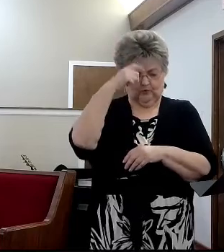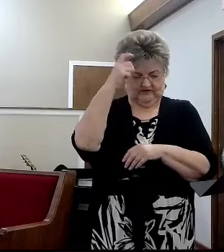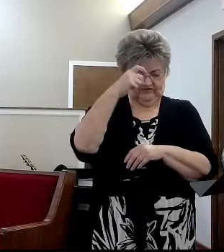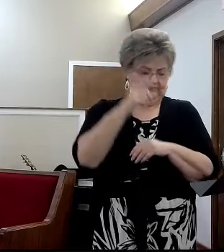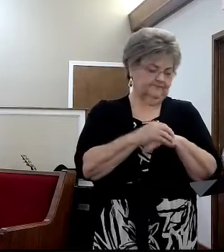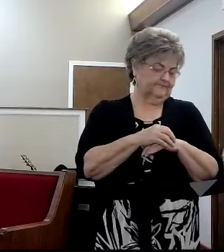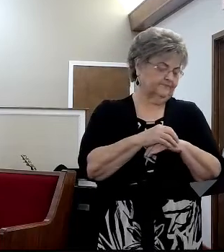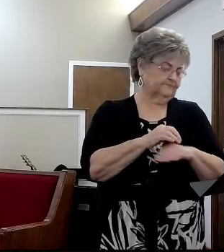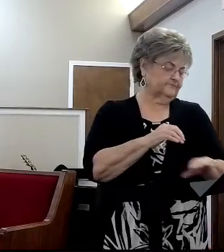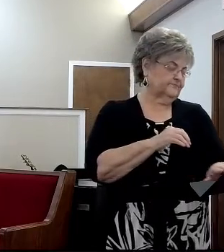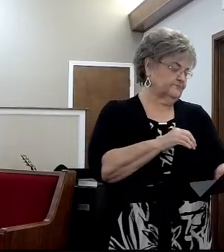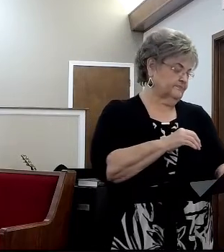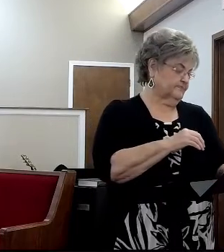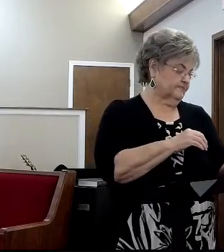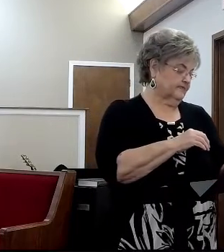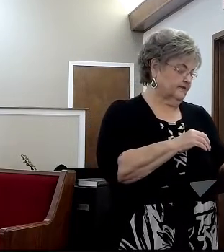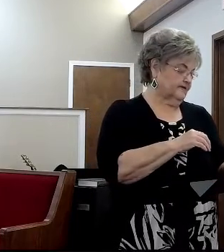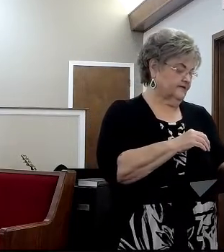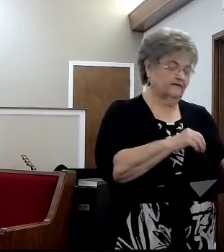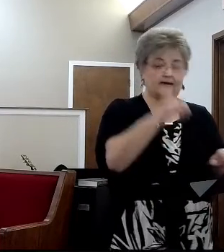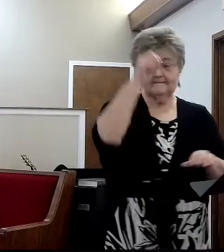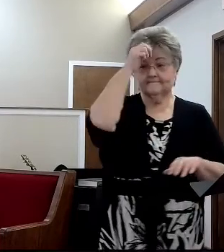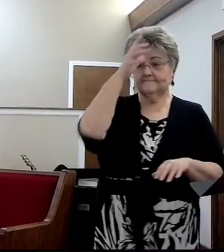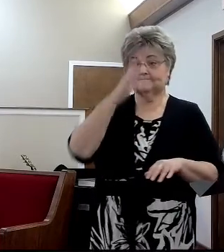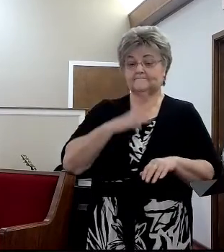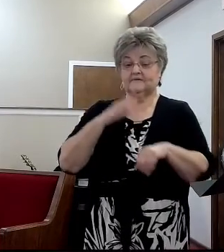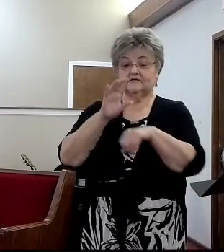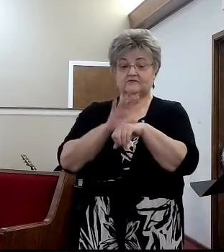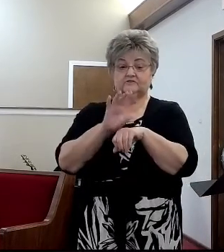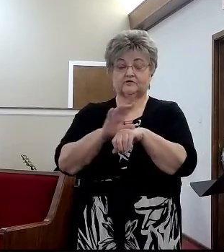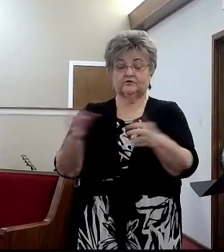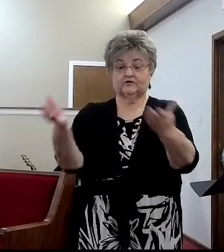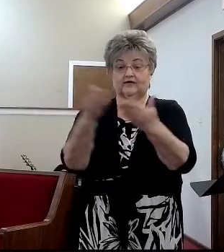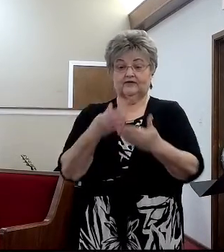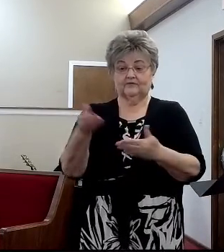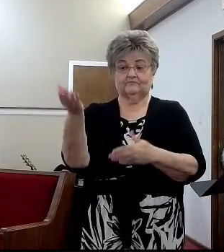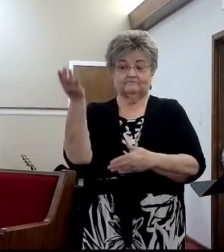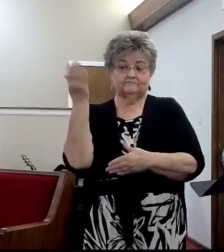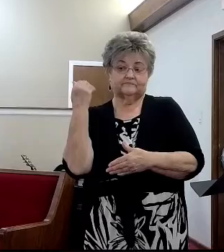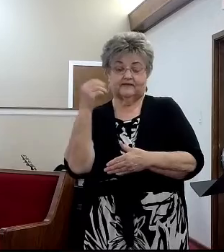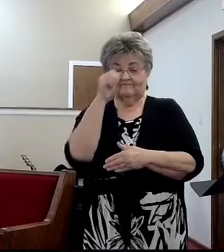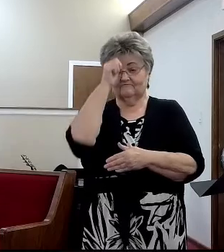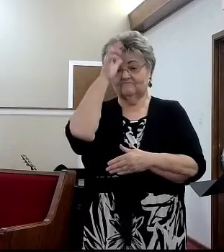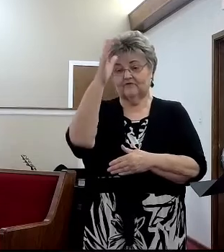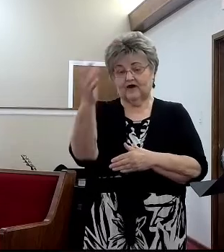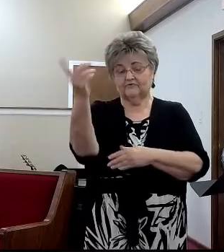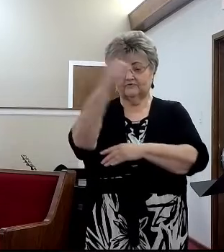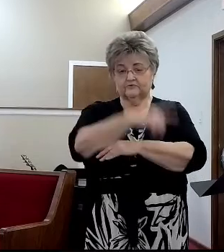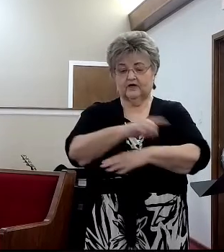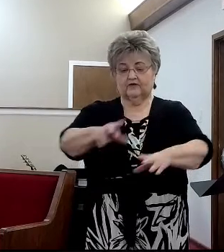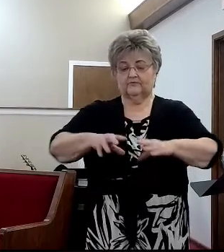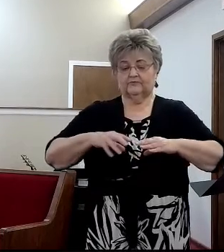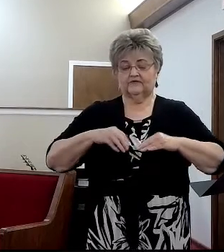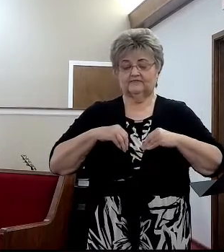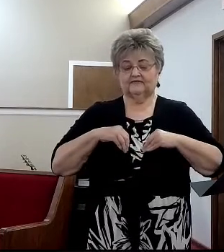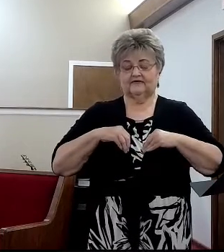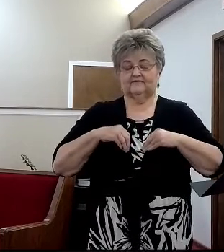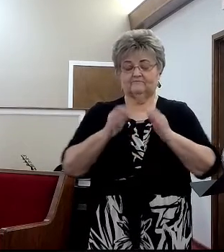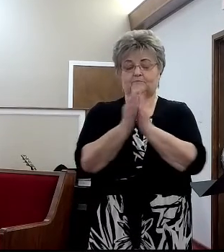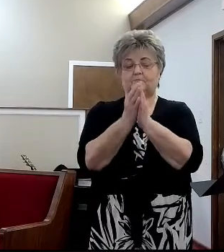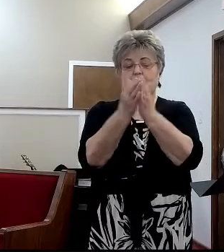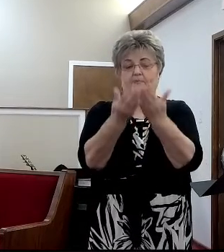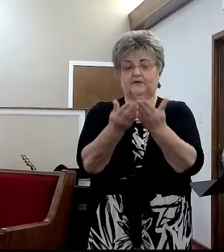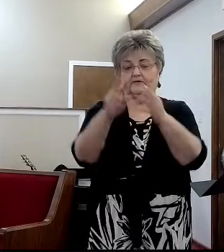So the men in the church, if you were here on Father's Day, you received the book Proving Ground, written by our pastor.